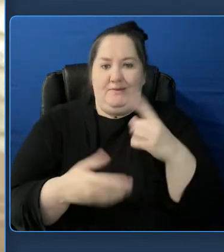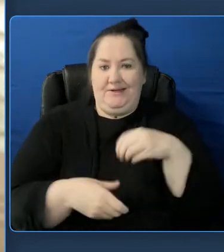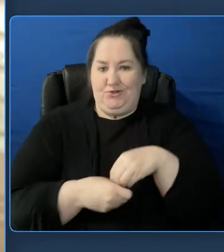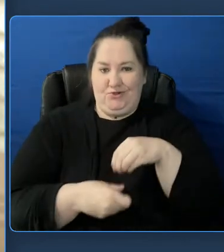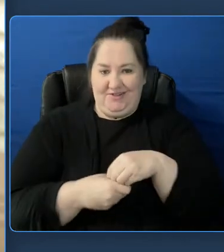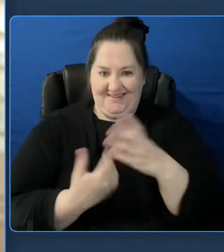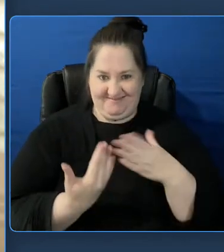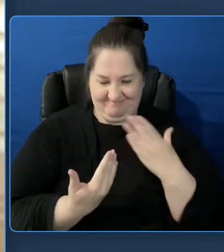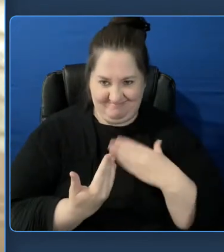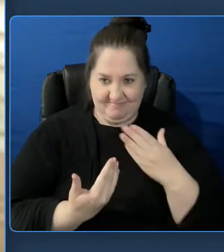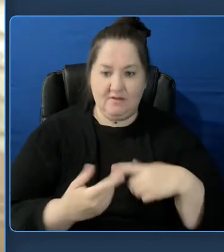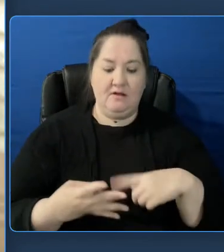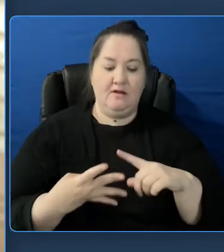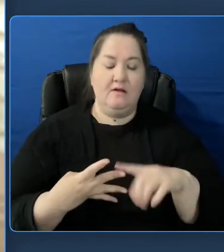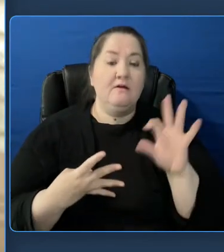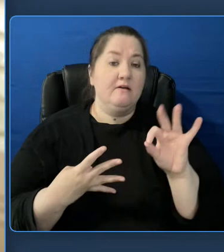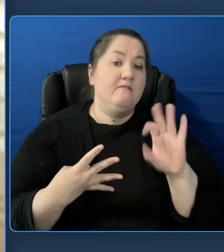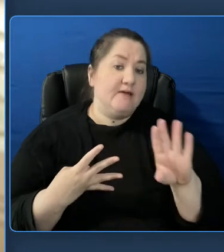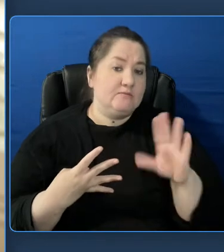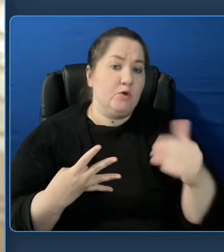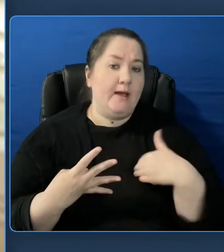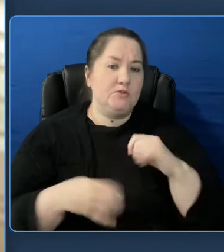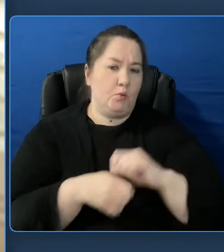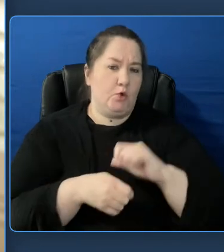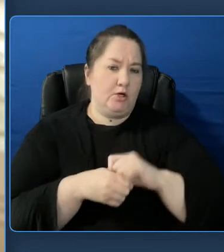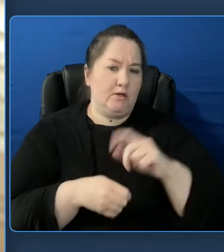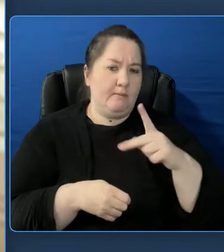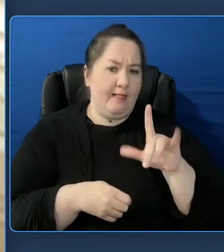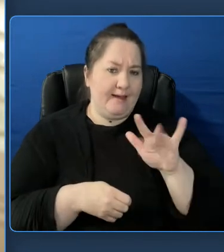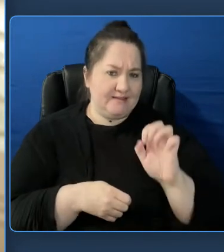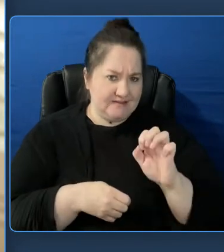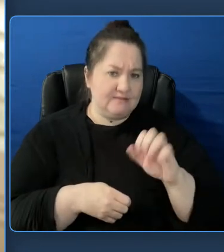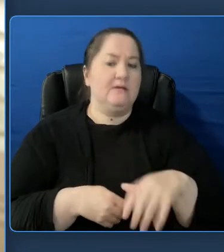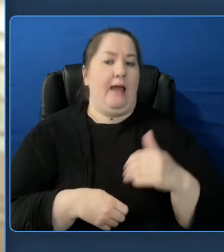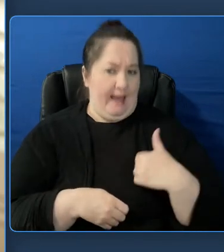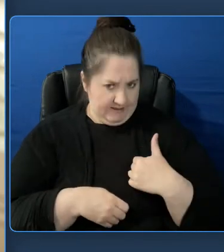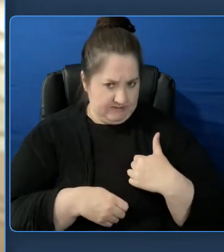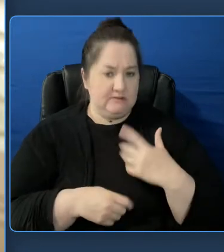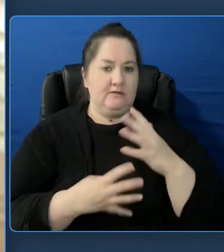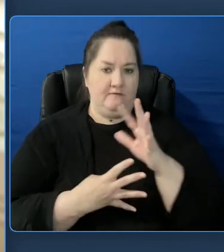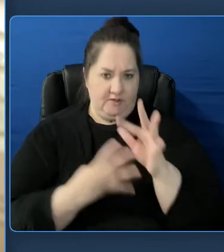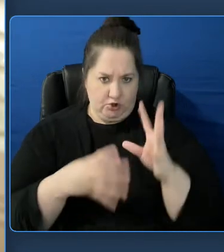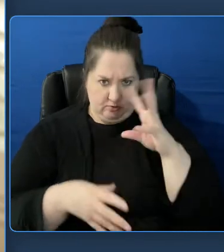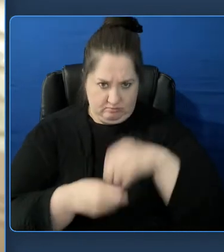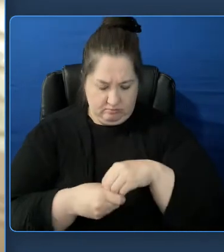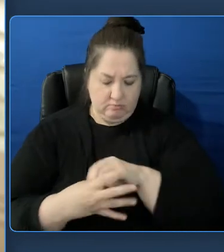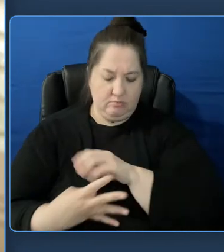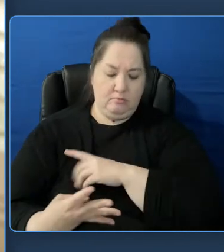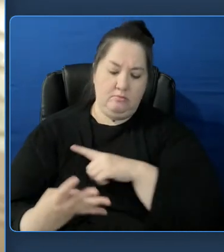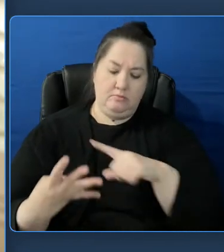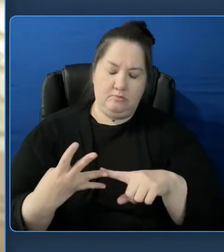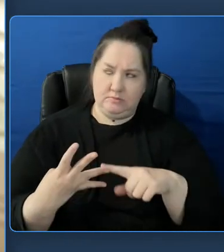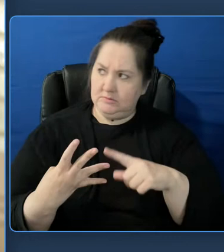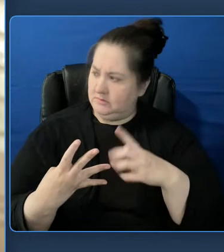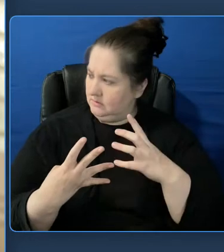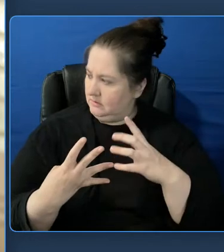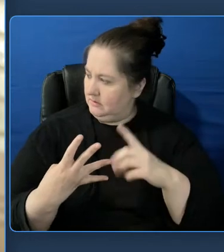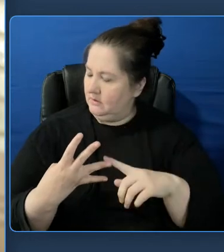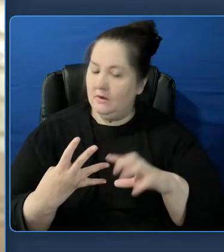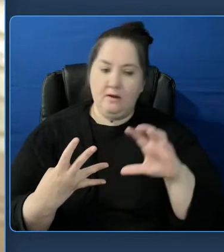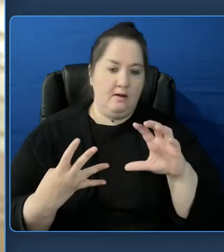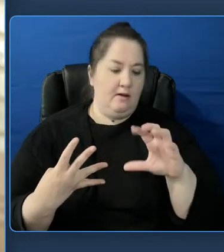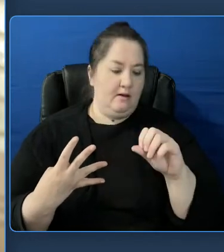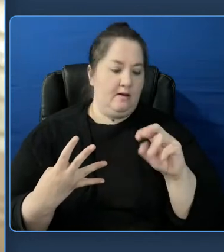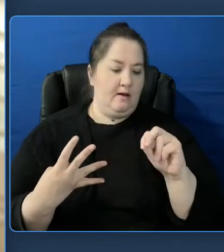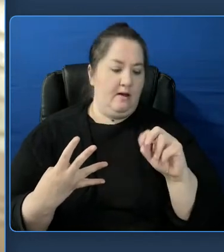internally. Facebook has its Workplace, and Workplace has that feature built into it. There's a company, the company I forgot last time was